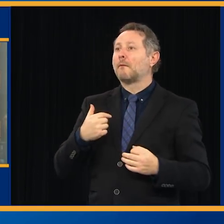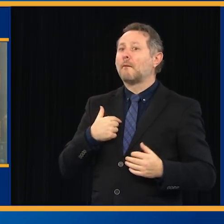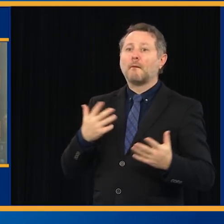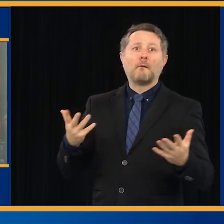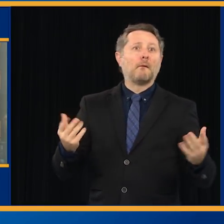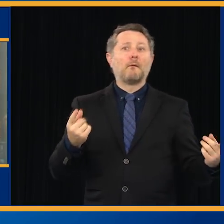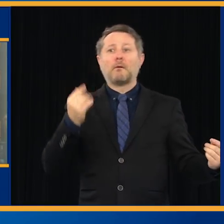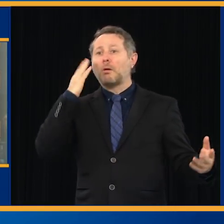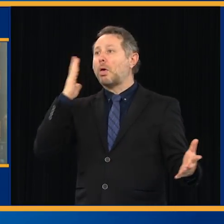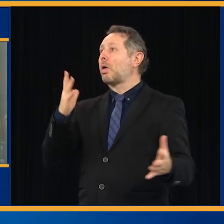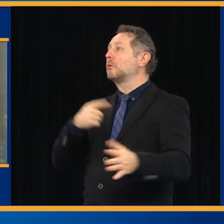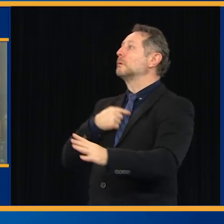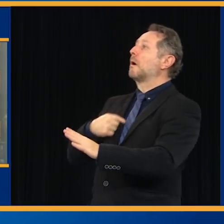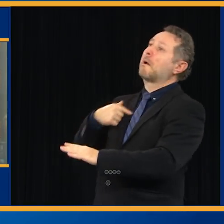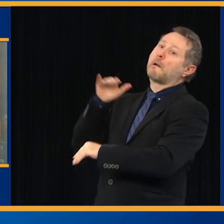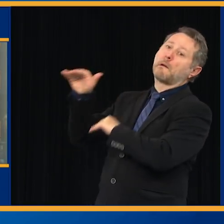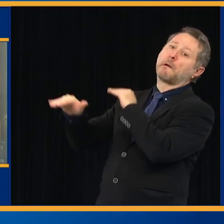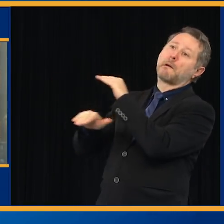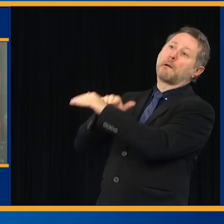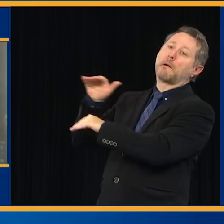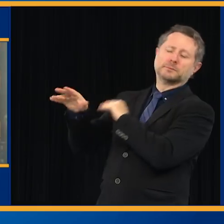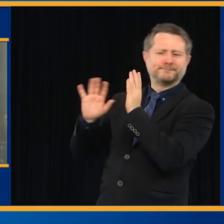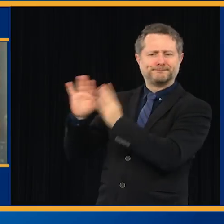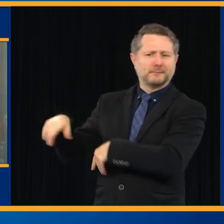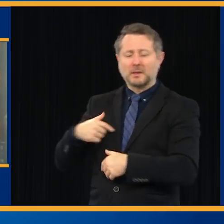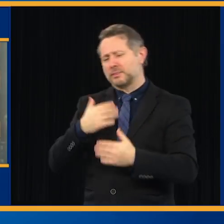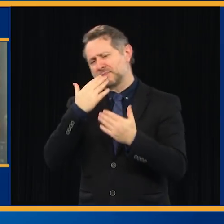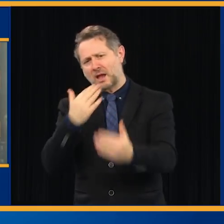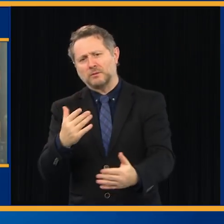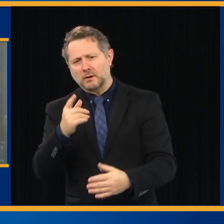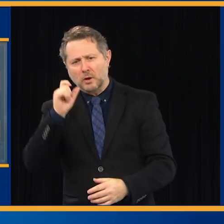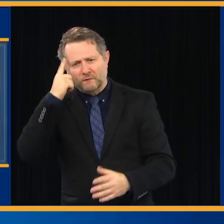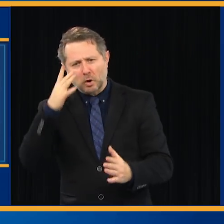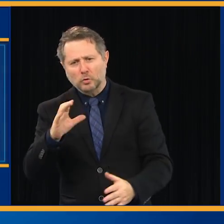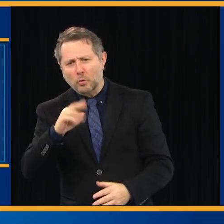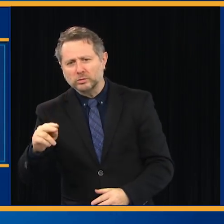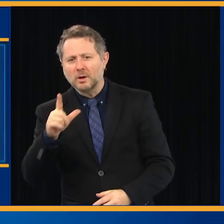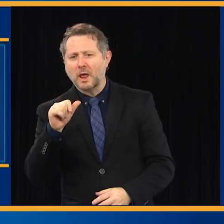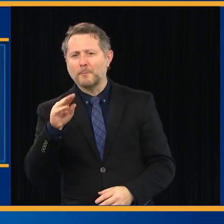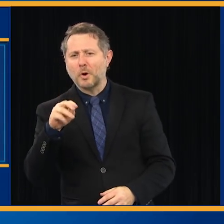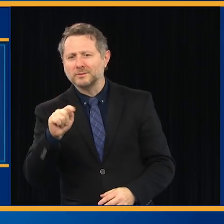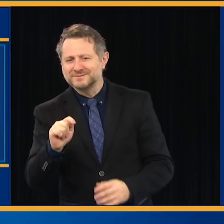China. So thank you very much, Governor Lamont. God bless you. We're here. Thank you.